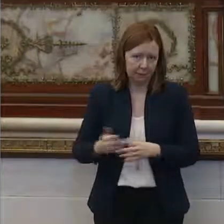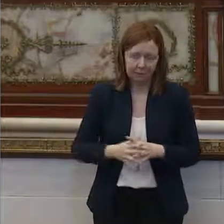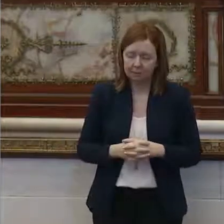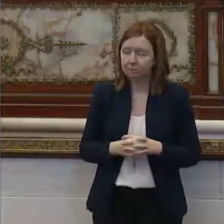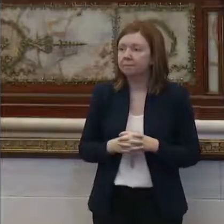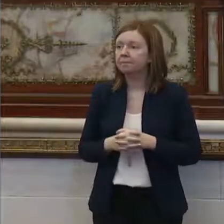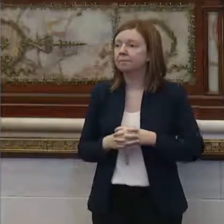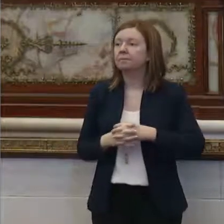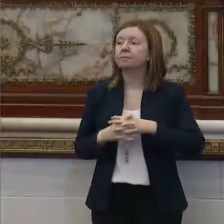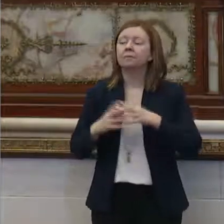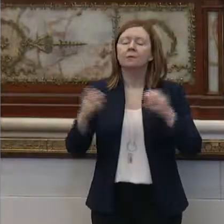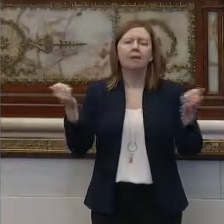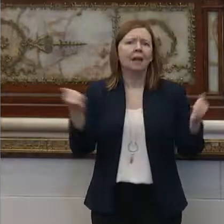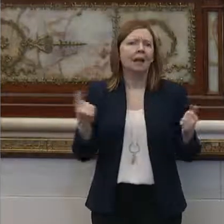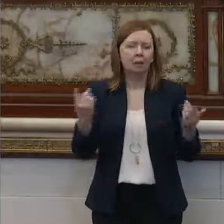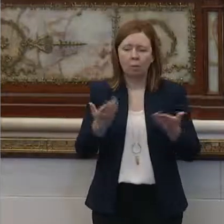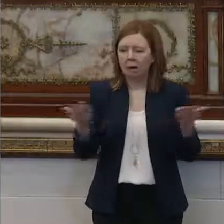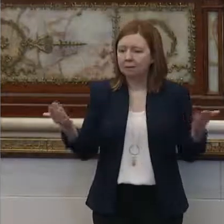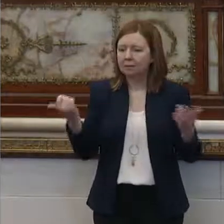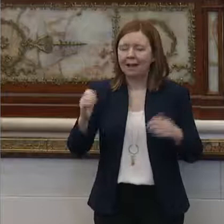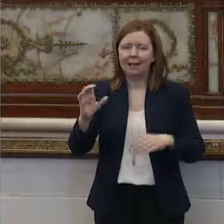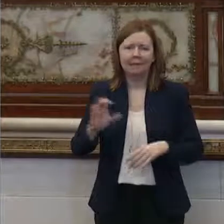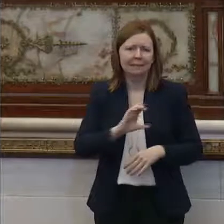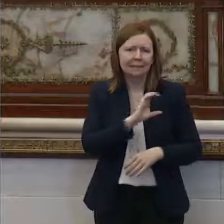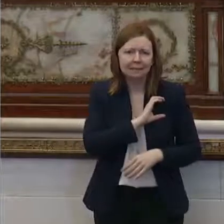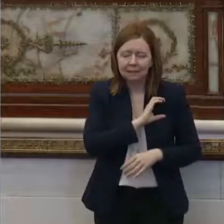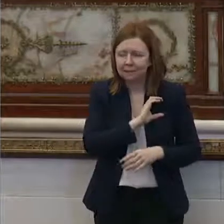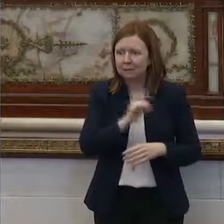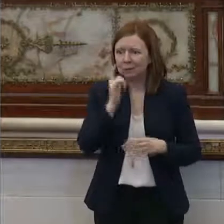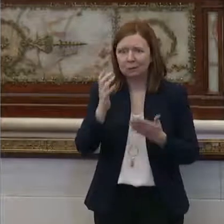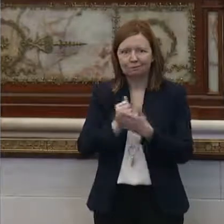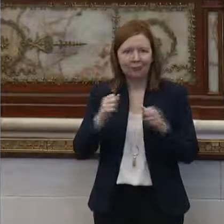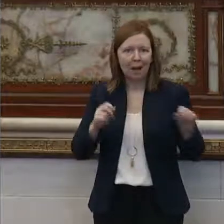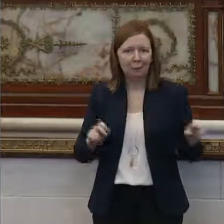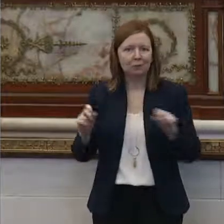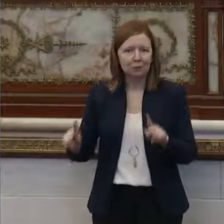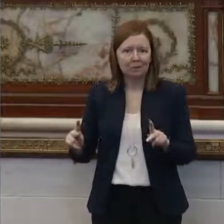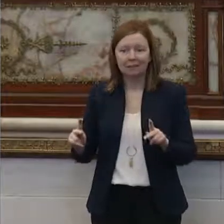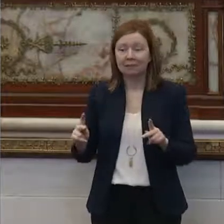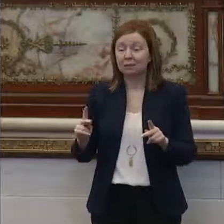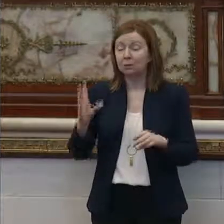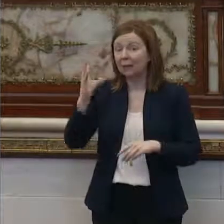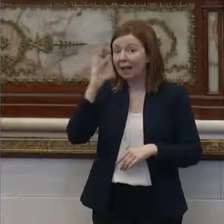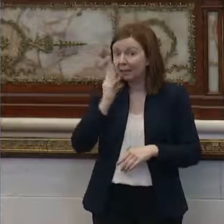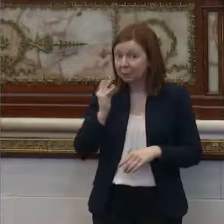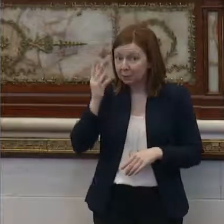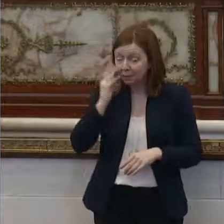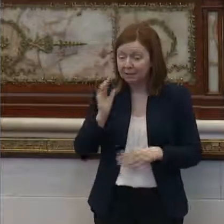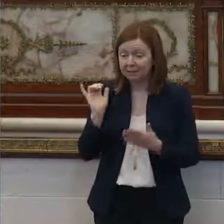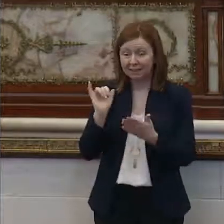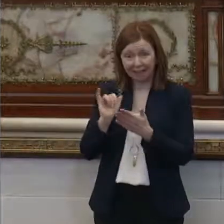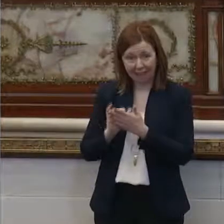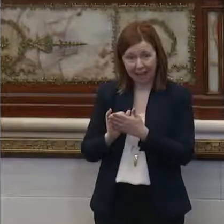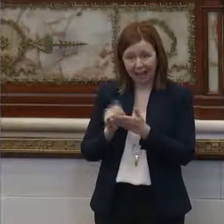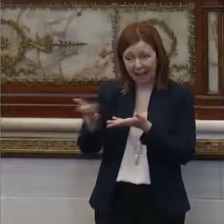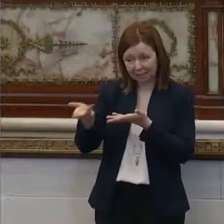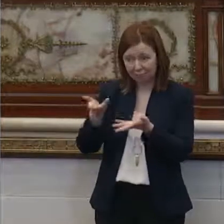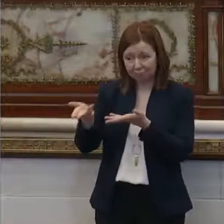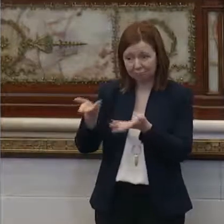So anyone, any citizen that gets an opportunity to experience that kind of